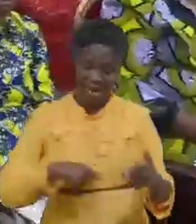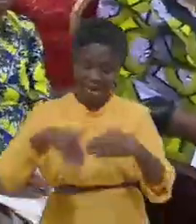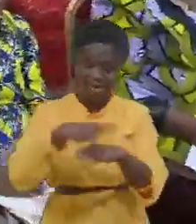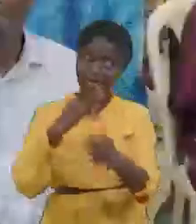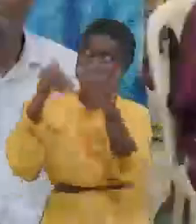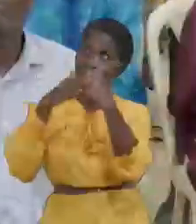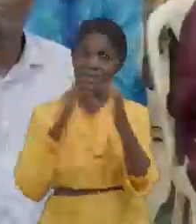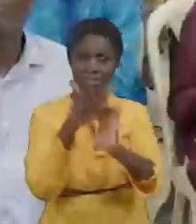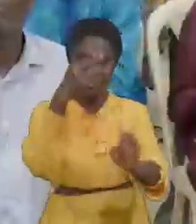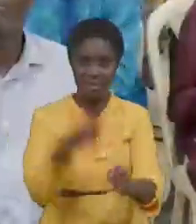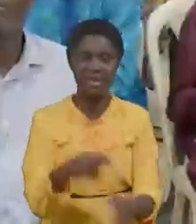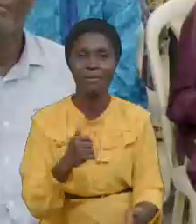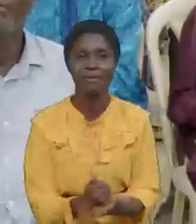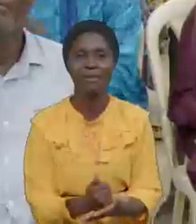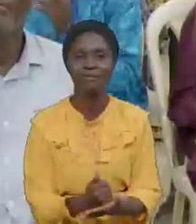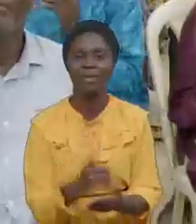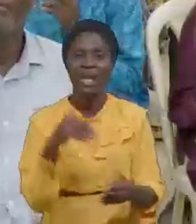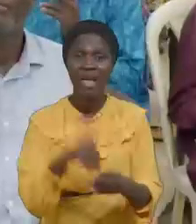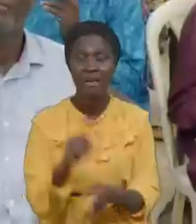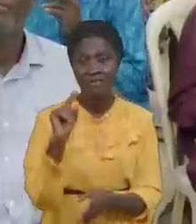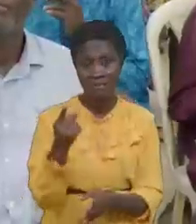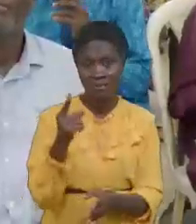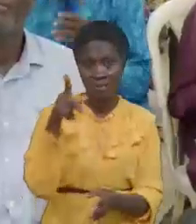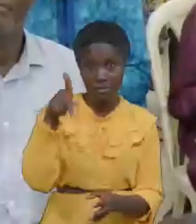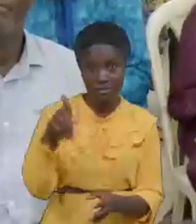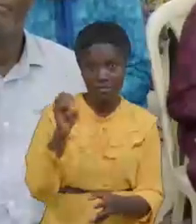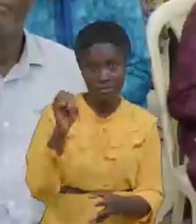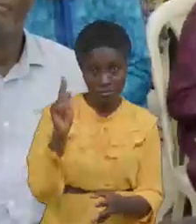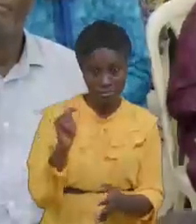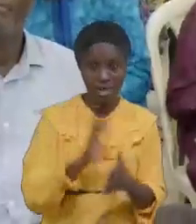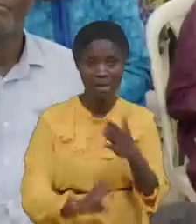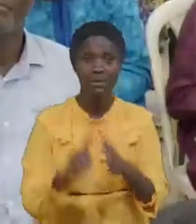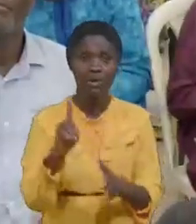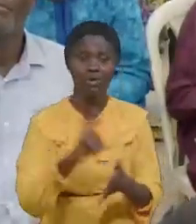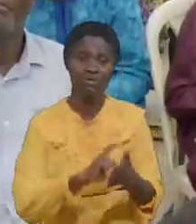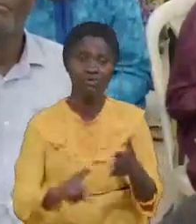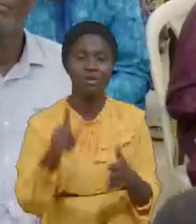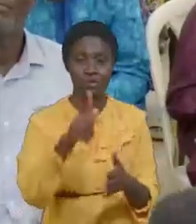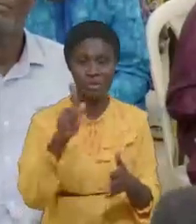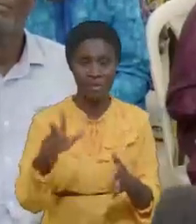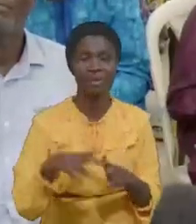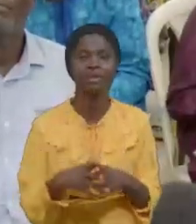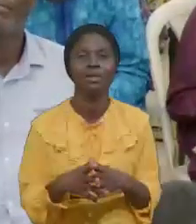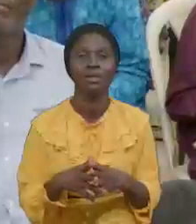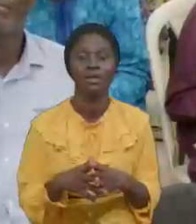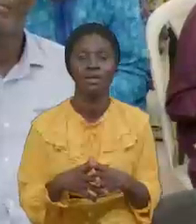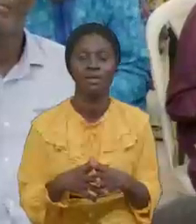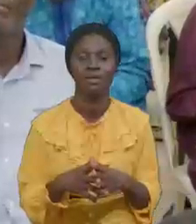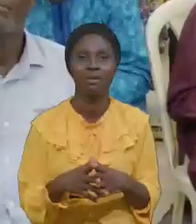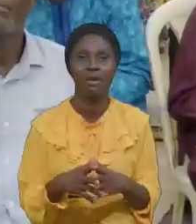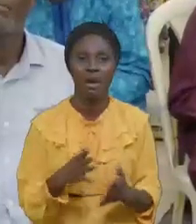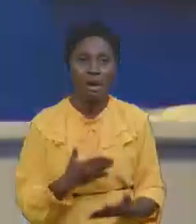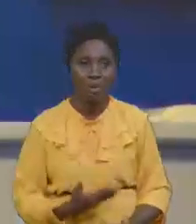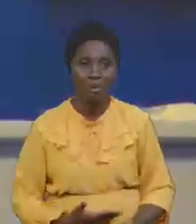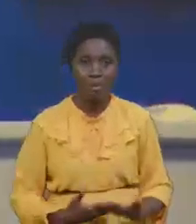of heaven. Look at 1 Peter chapter 1. I'm reading from verse 23 there. Born